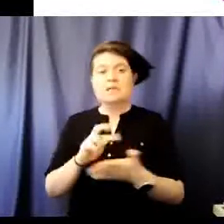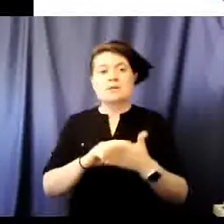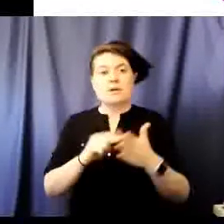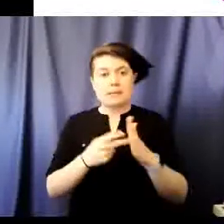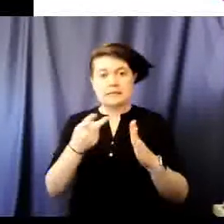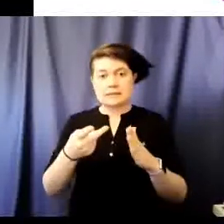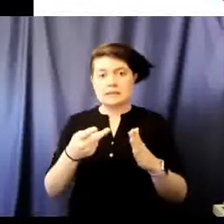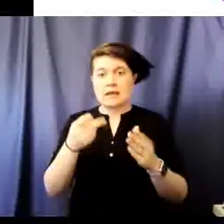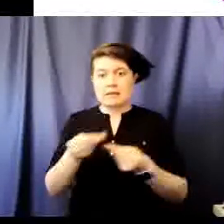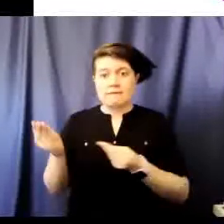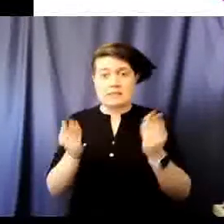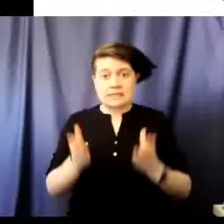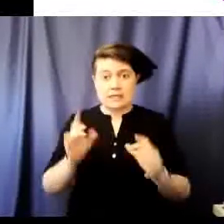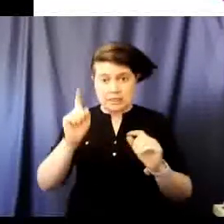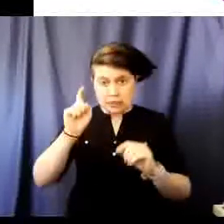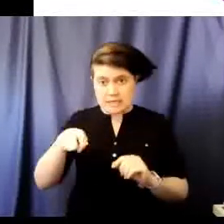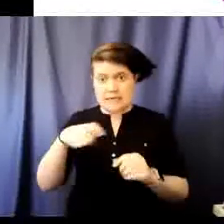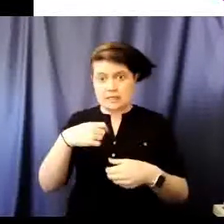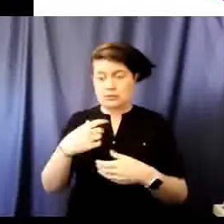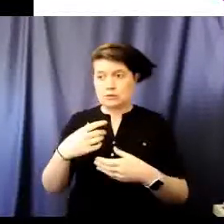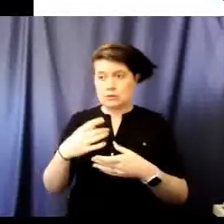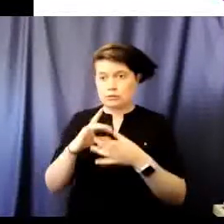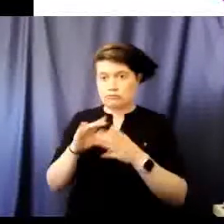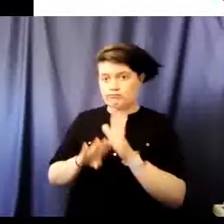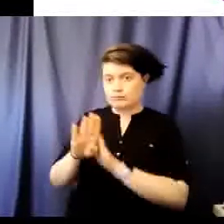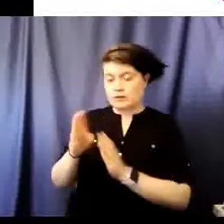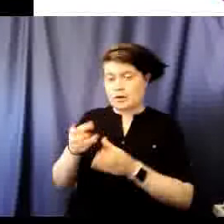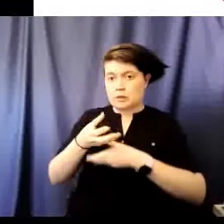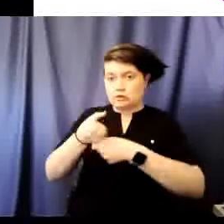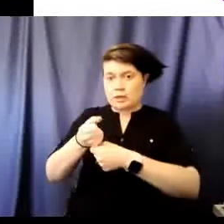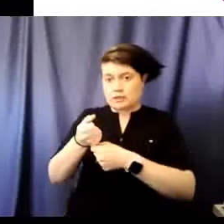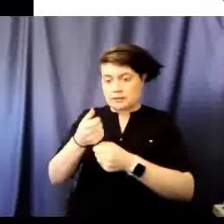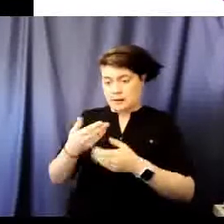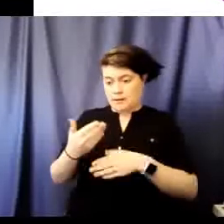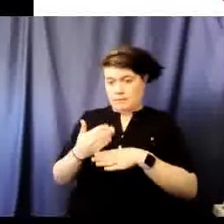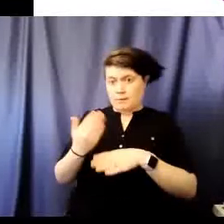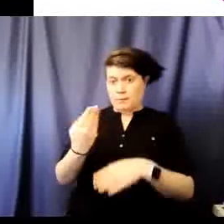between the facilitators and the participants, but also amongst the participants.